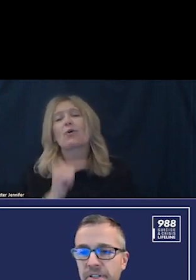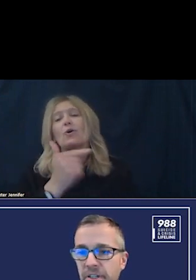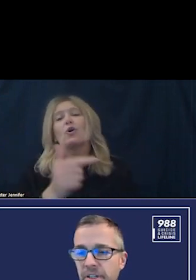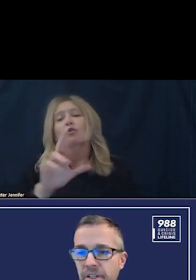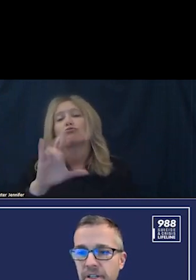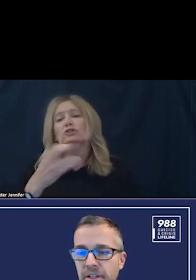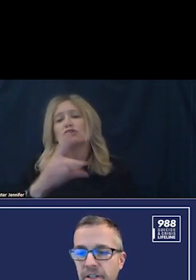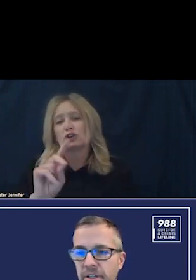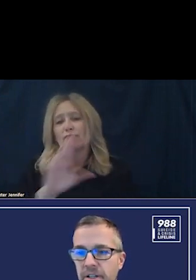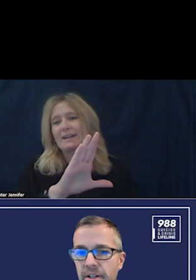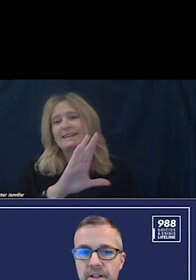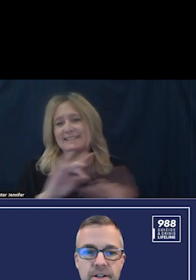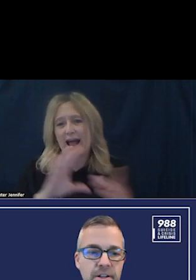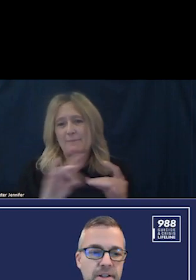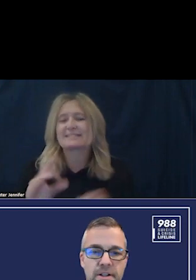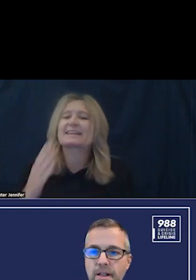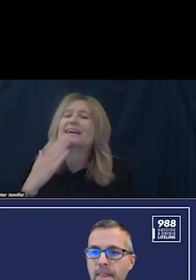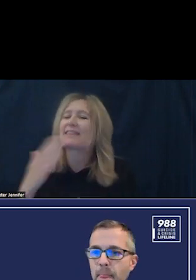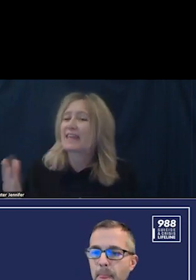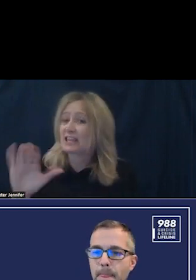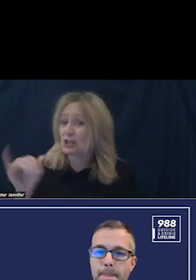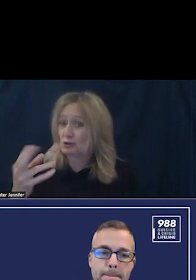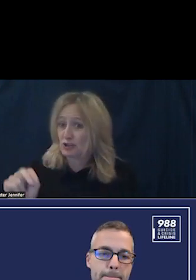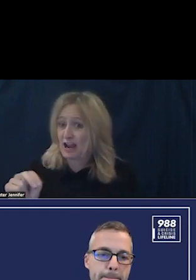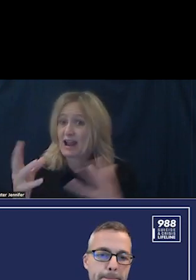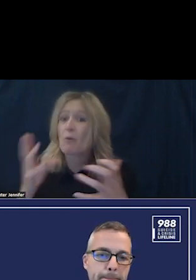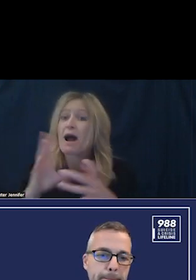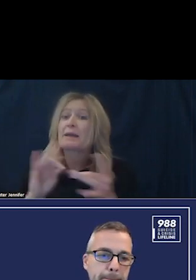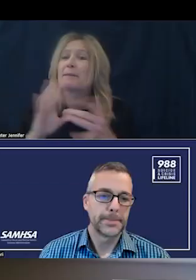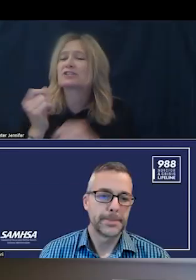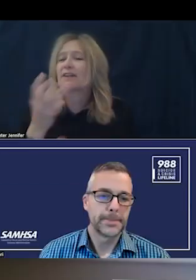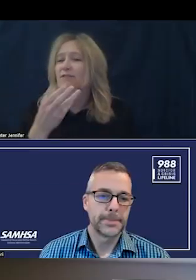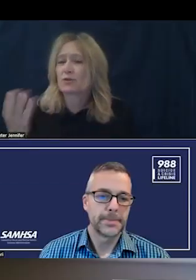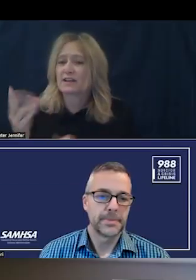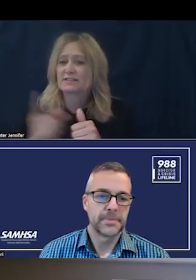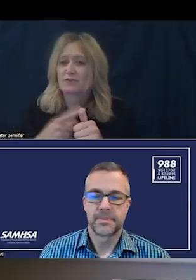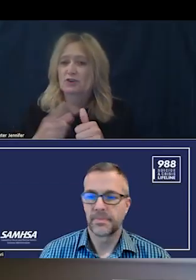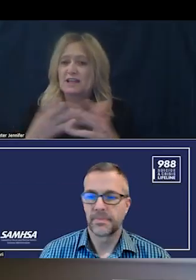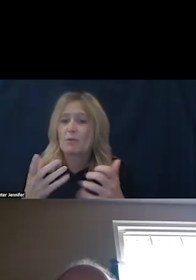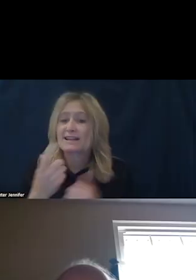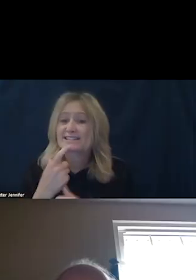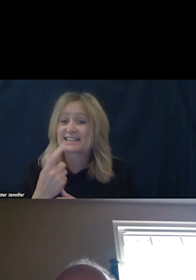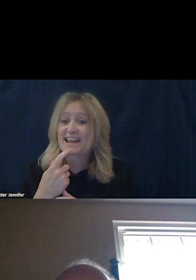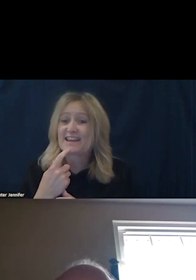comments. Thank you, John. So I'll just mention a couple of things. First off, I want to say it's